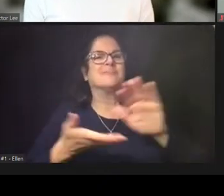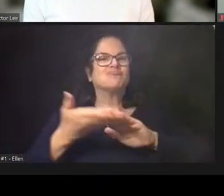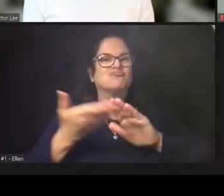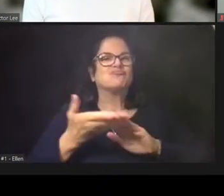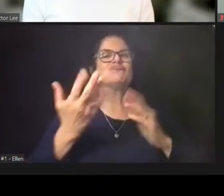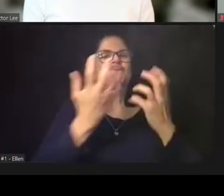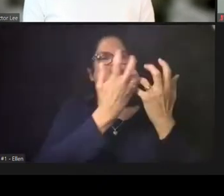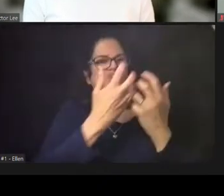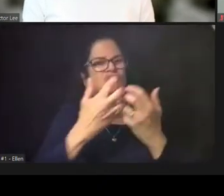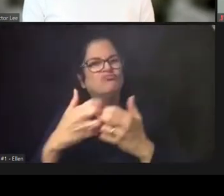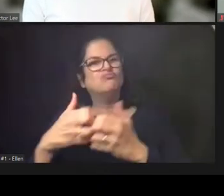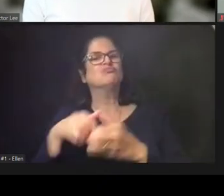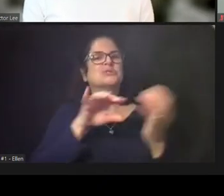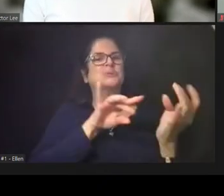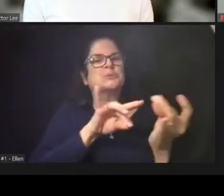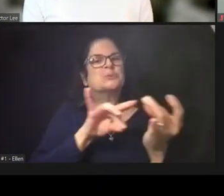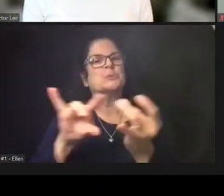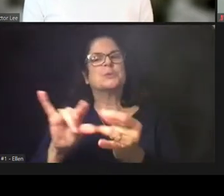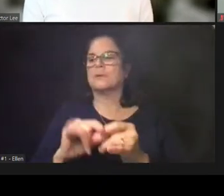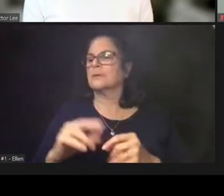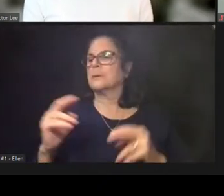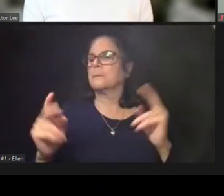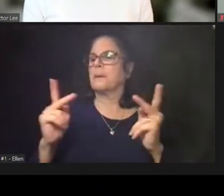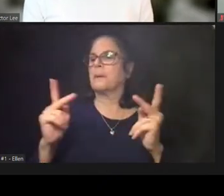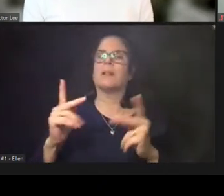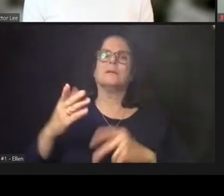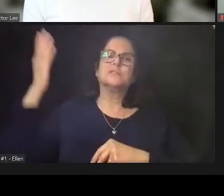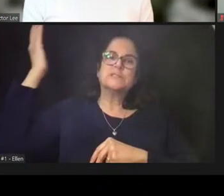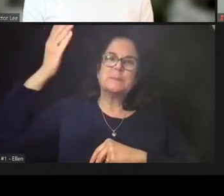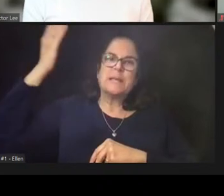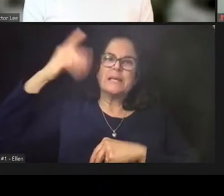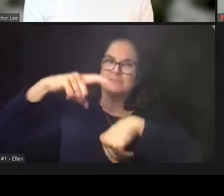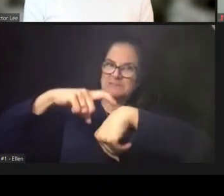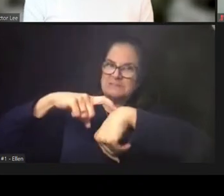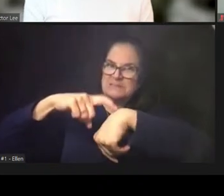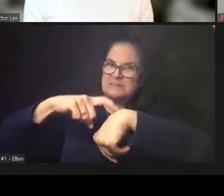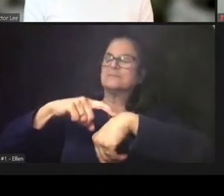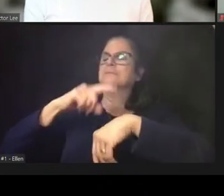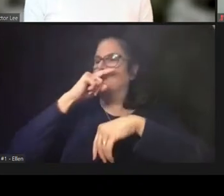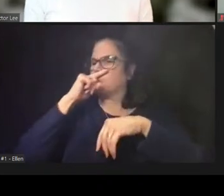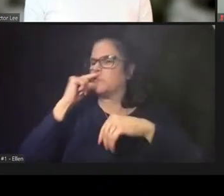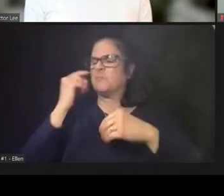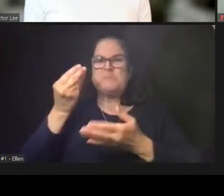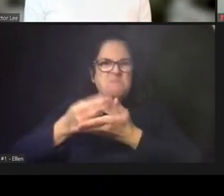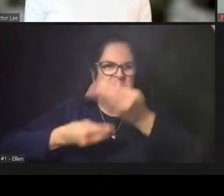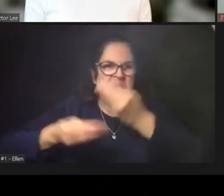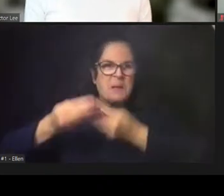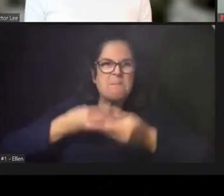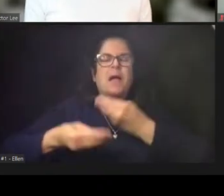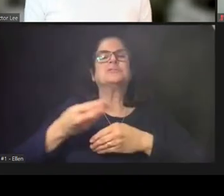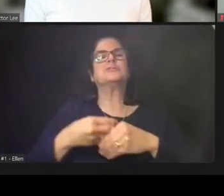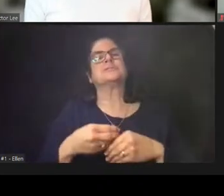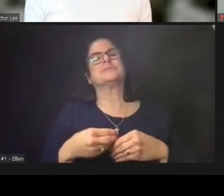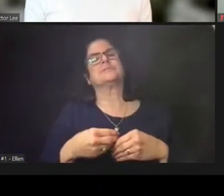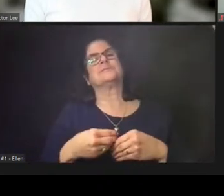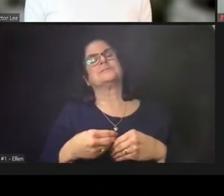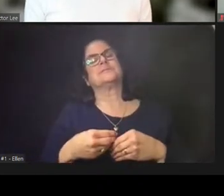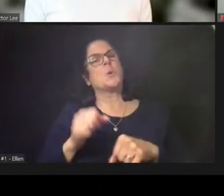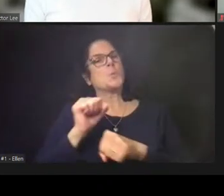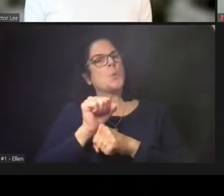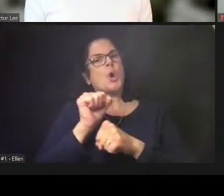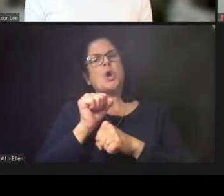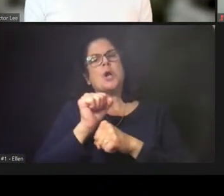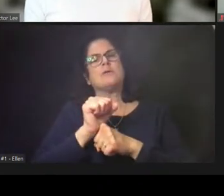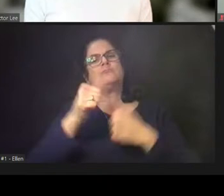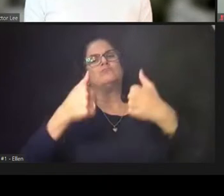meeting speakers, individuals who testify at budget time, and of course, numerous board chairmen,